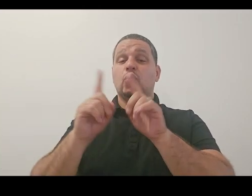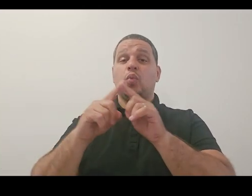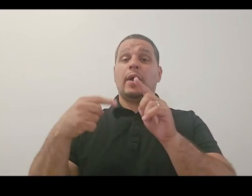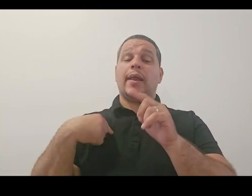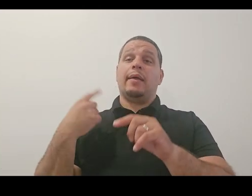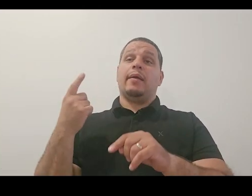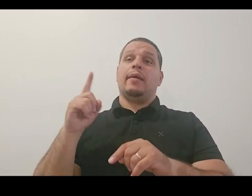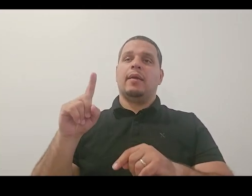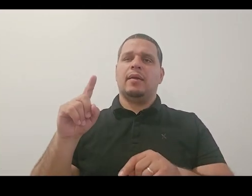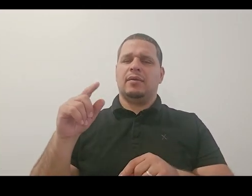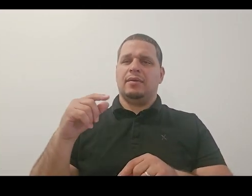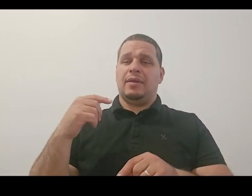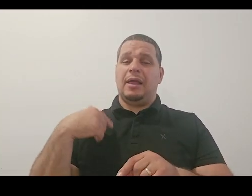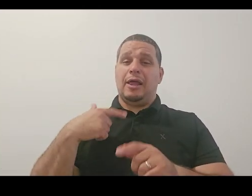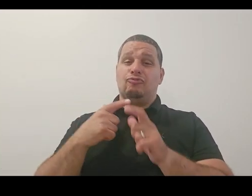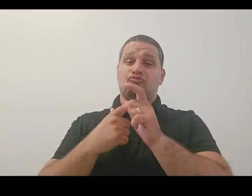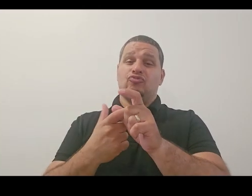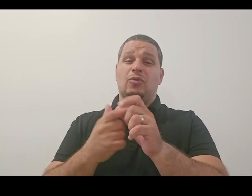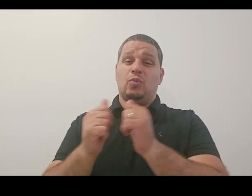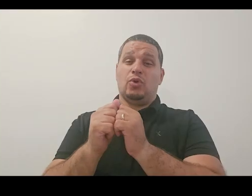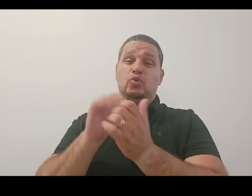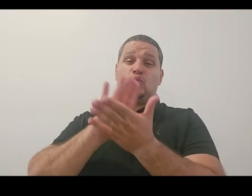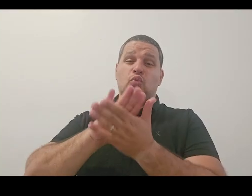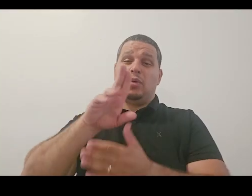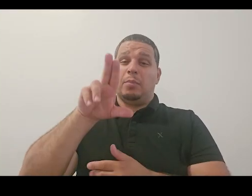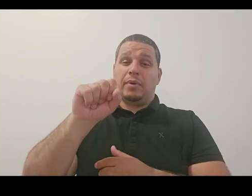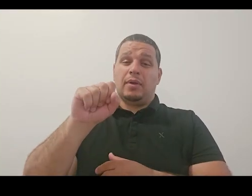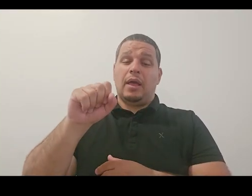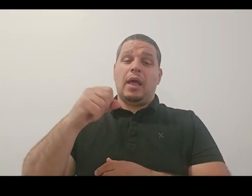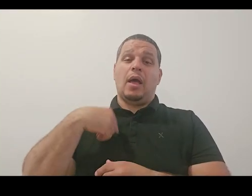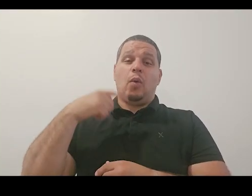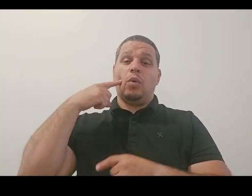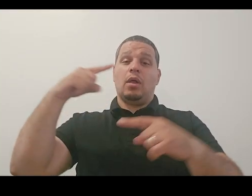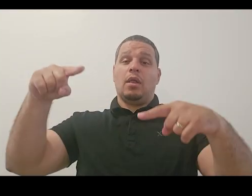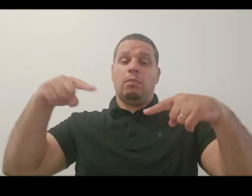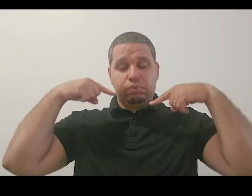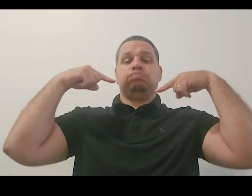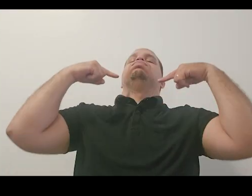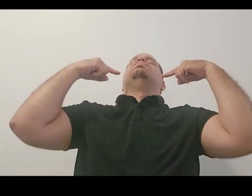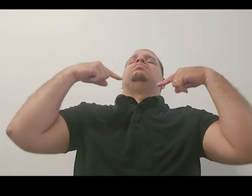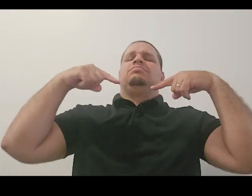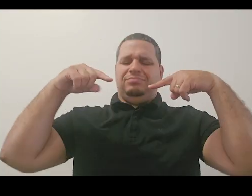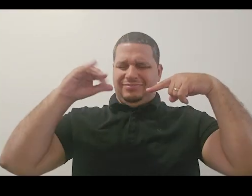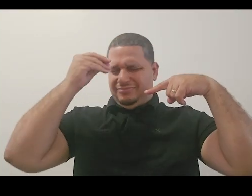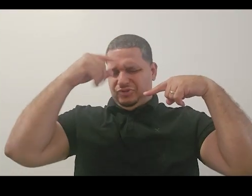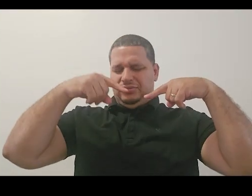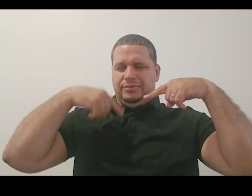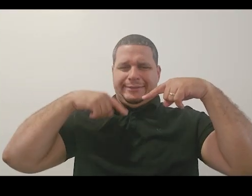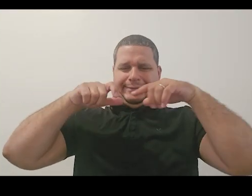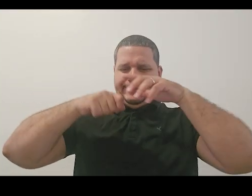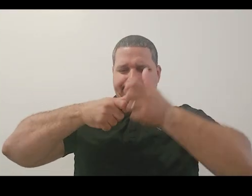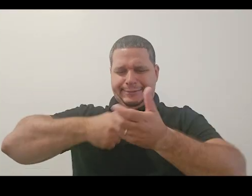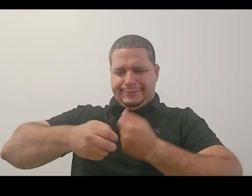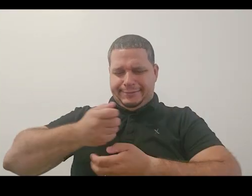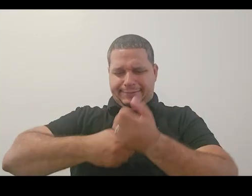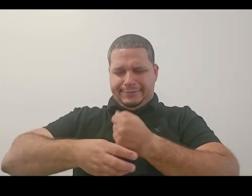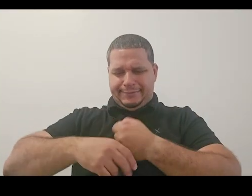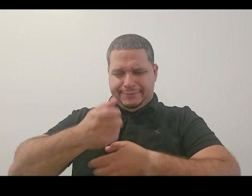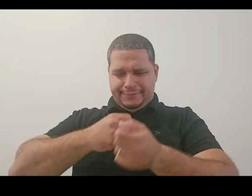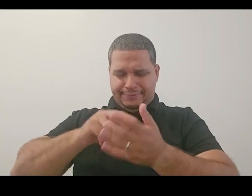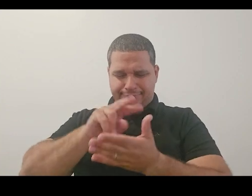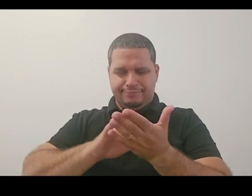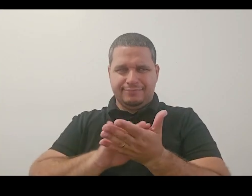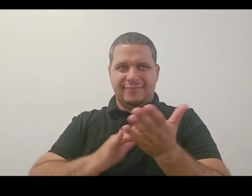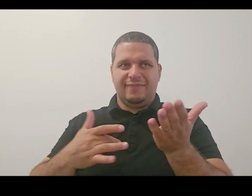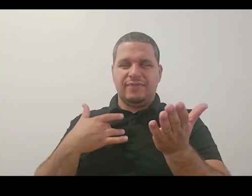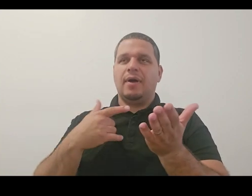came crashing in from the school bus, I would basically get clotheslined with whatever piece of information she wanted me to have. So